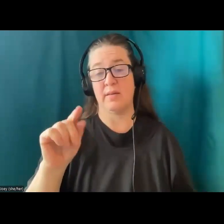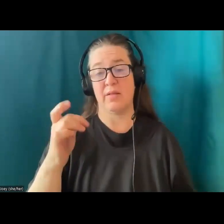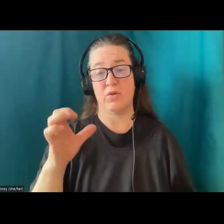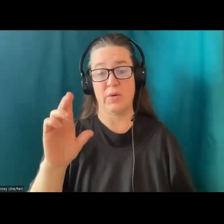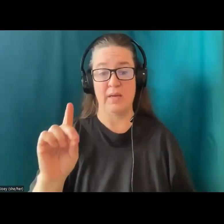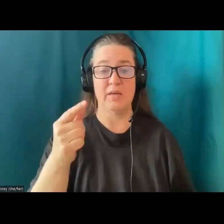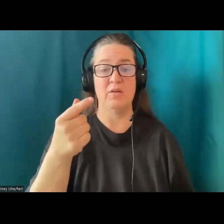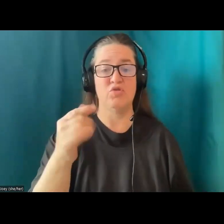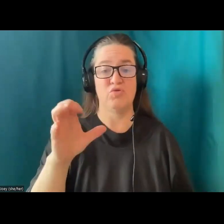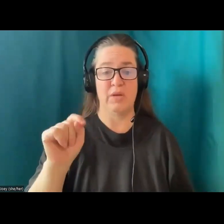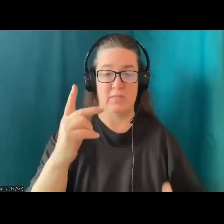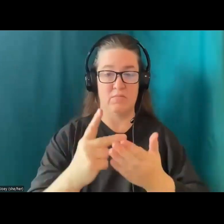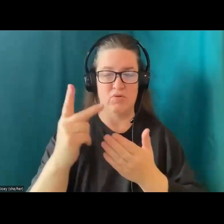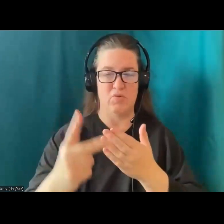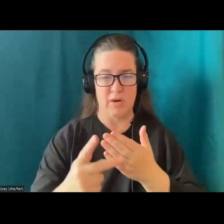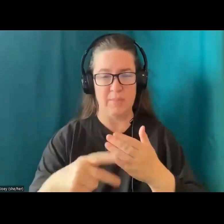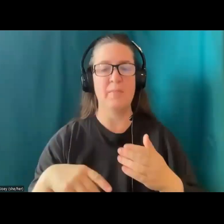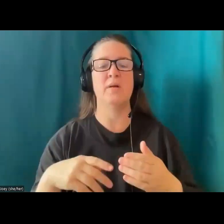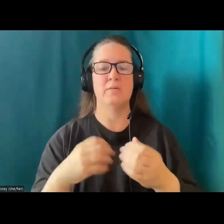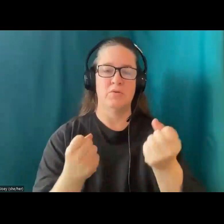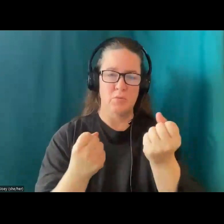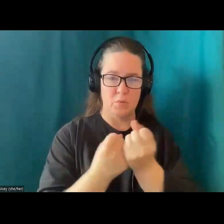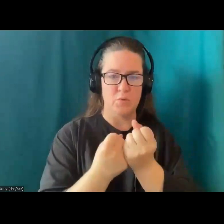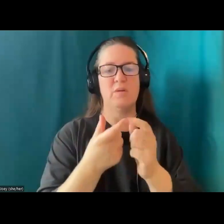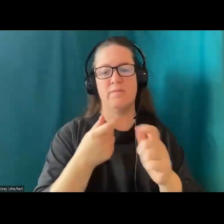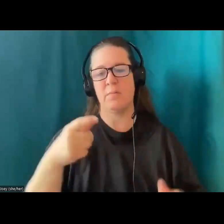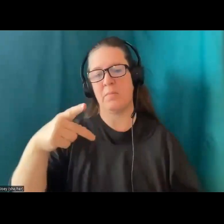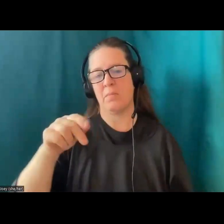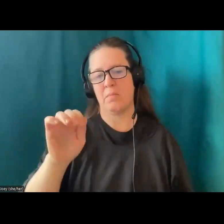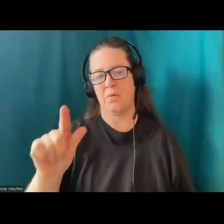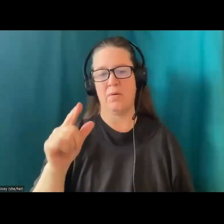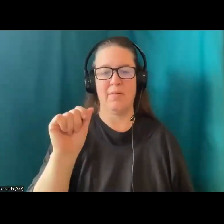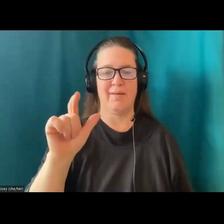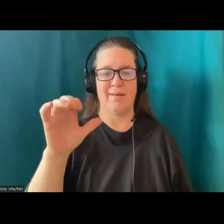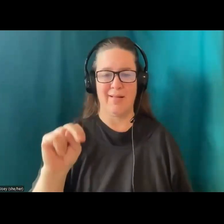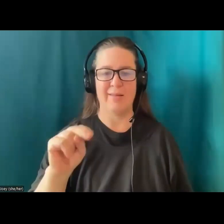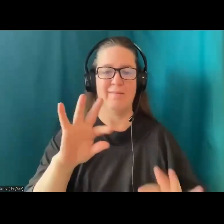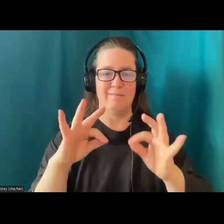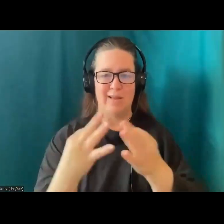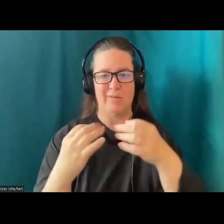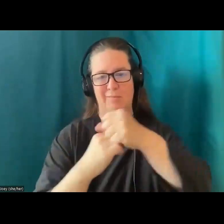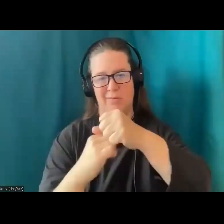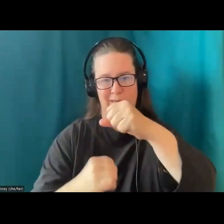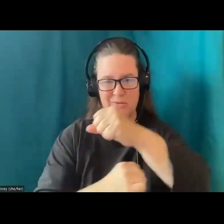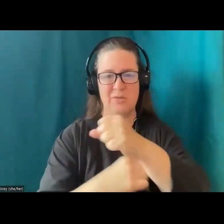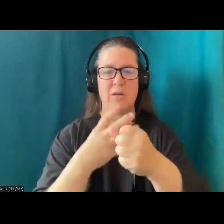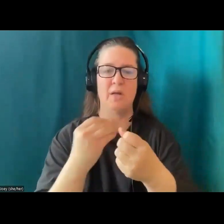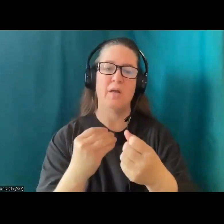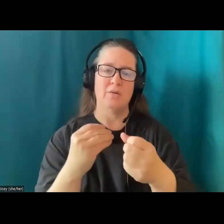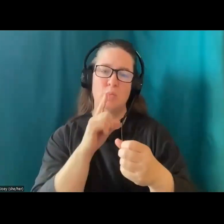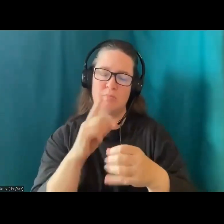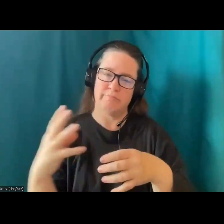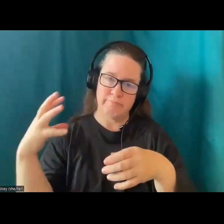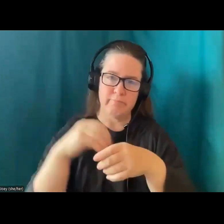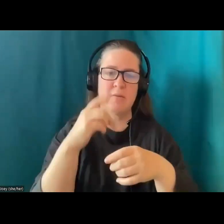Allen Family Foundation and intended to provide essential capital for Washington State's arts and cultural organizations. My name is Tom Vasquez, and I'm